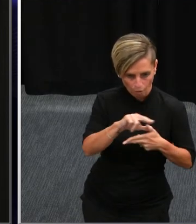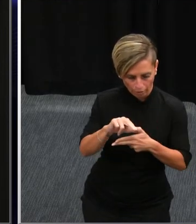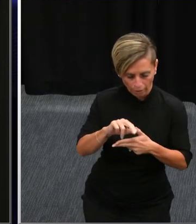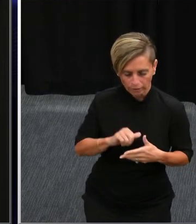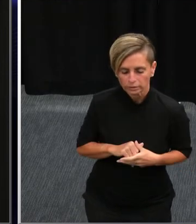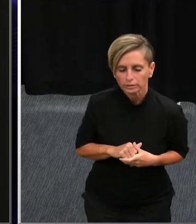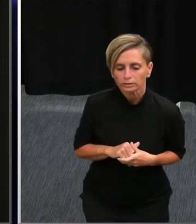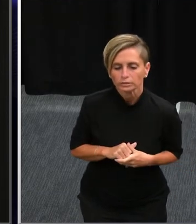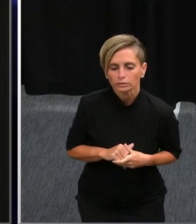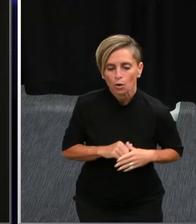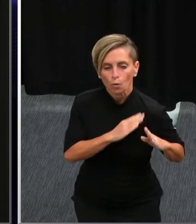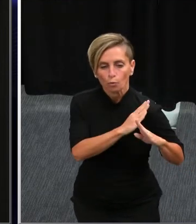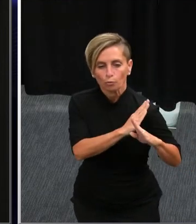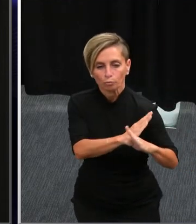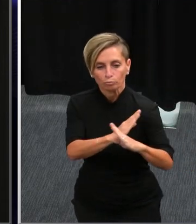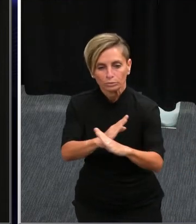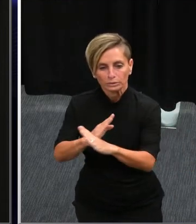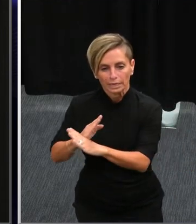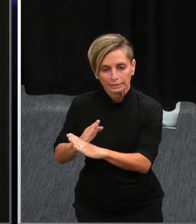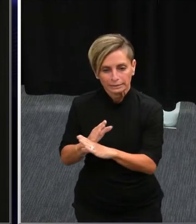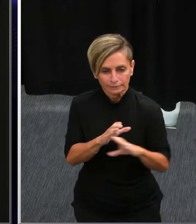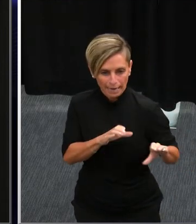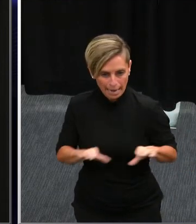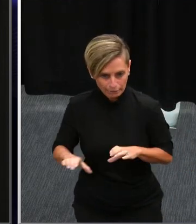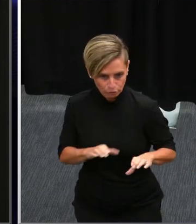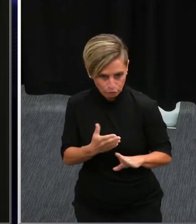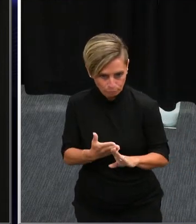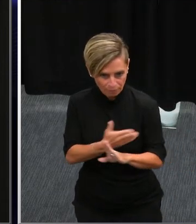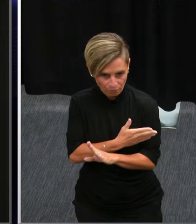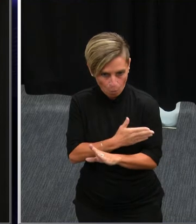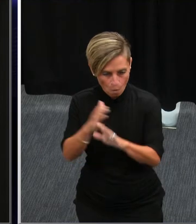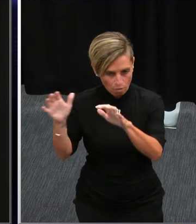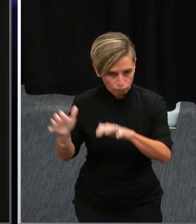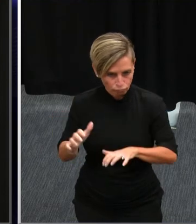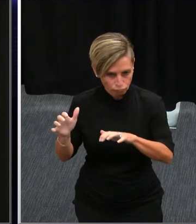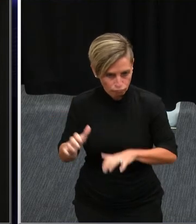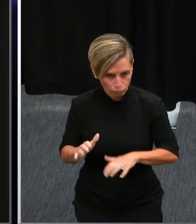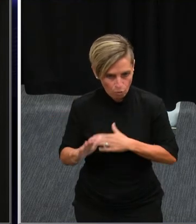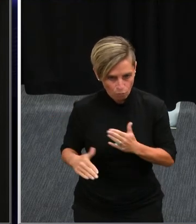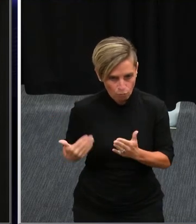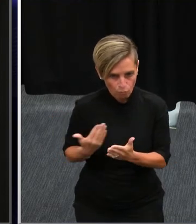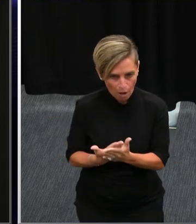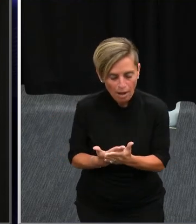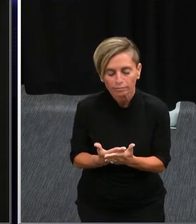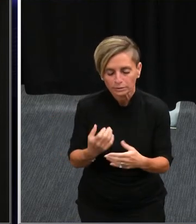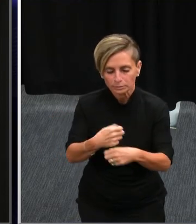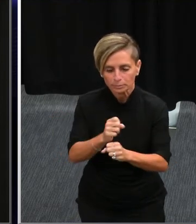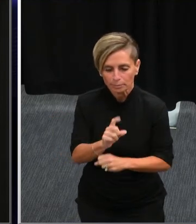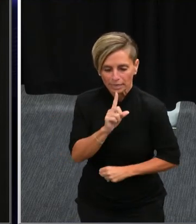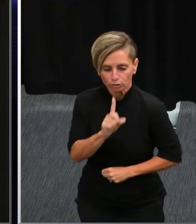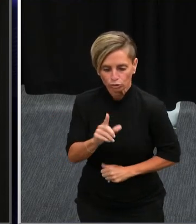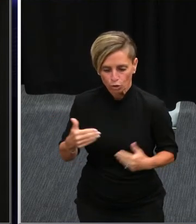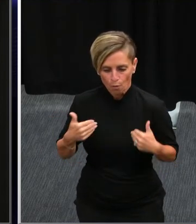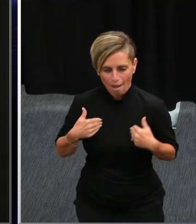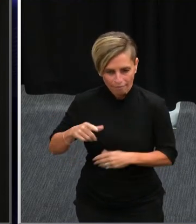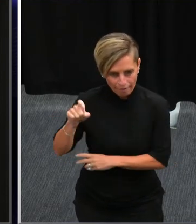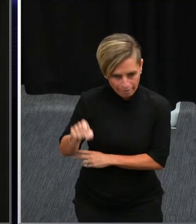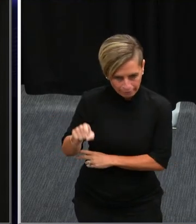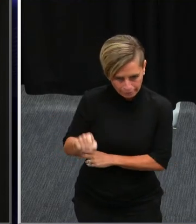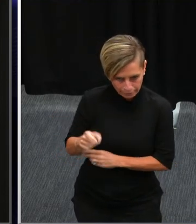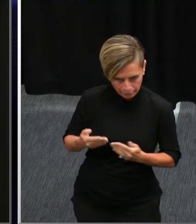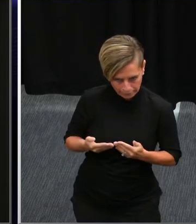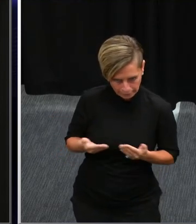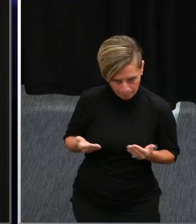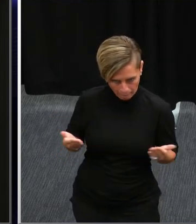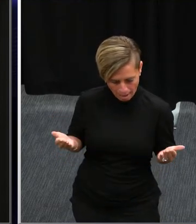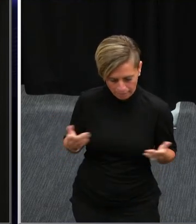like to take before the storm comes. Make sure that you have all the necessary supplies. Have plenty of batteries,